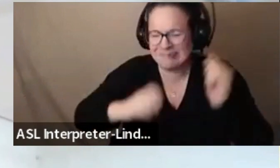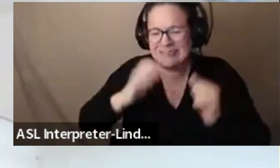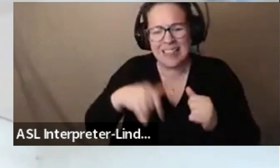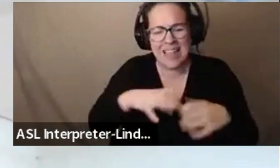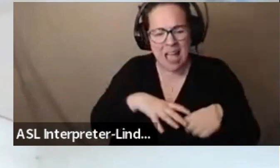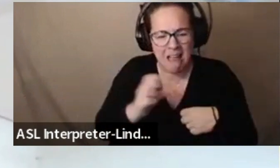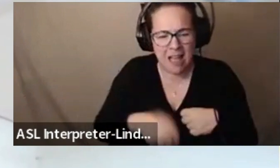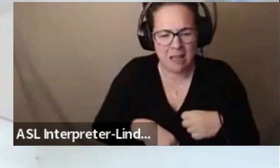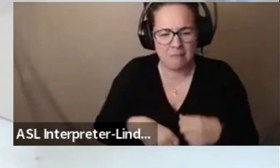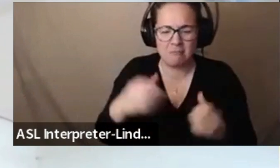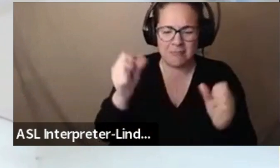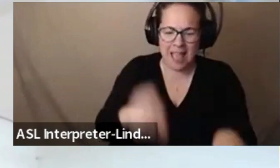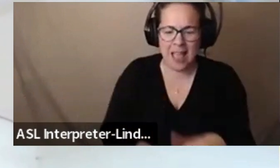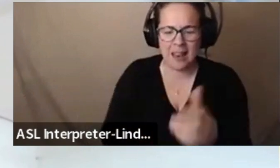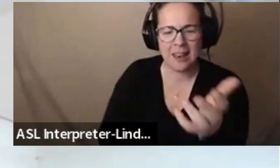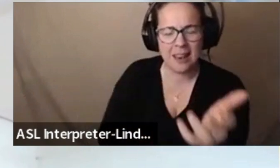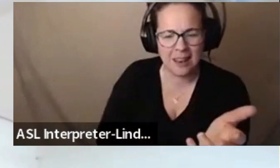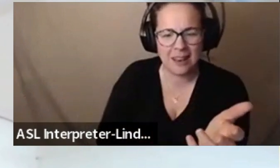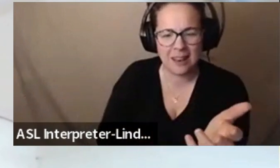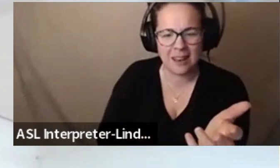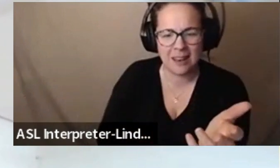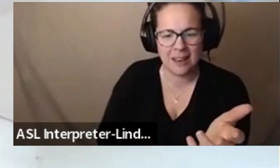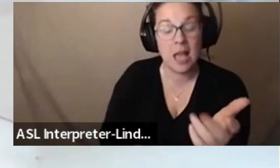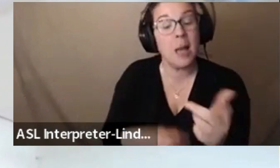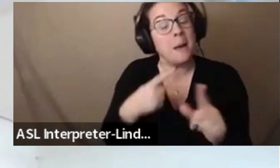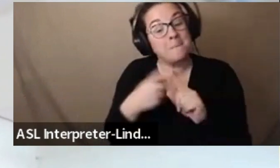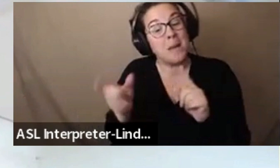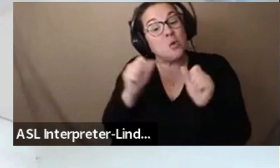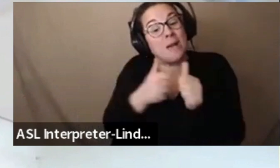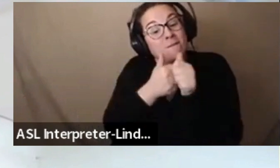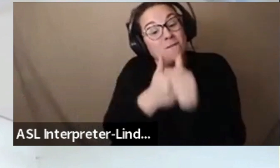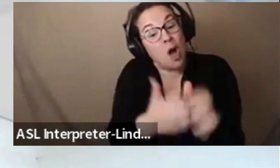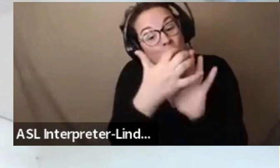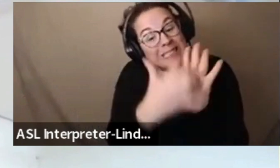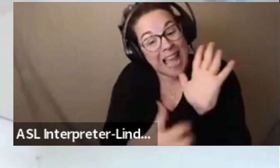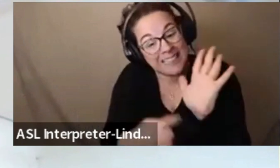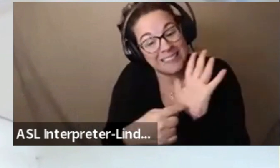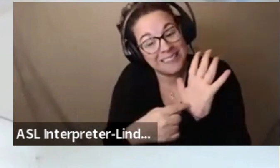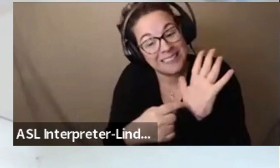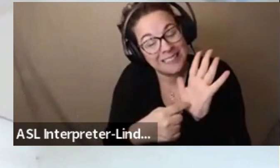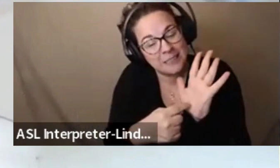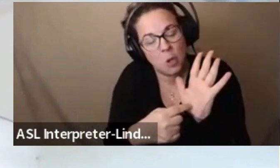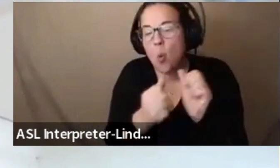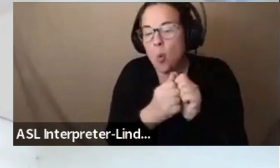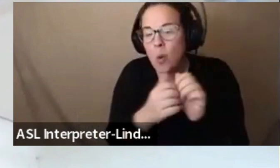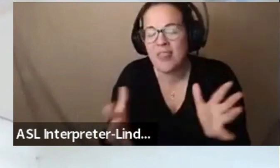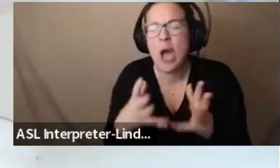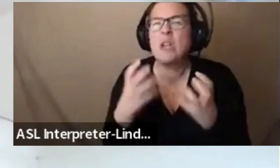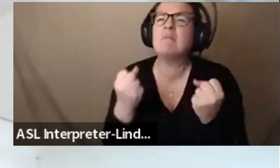about just letting this text take you there rather than wishing it was something else.